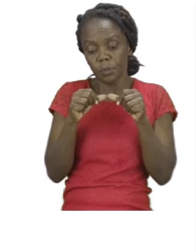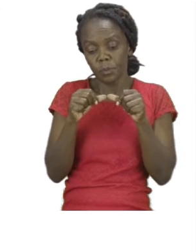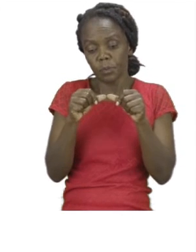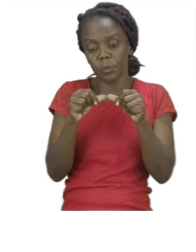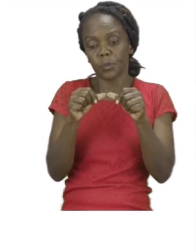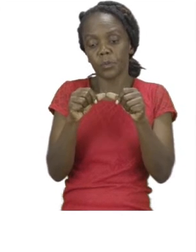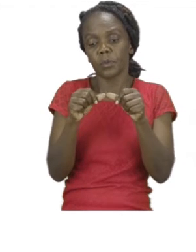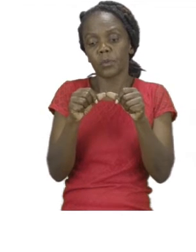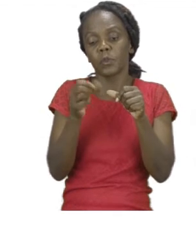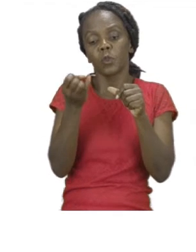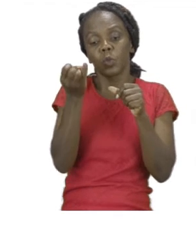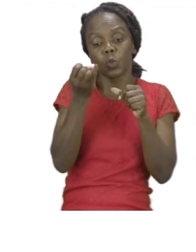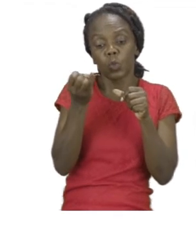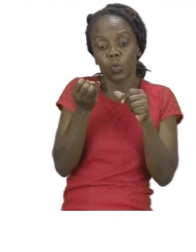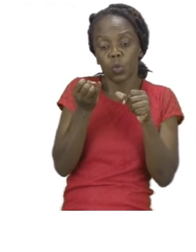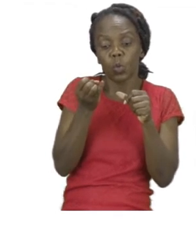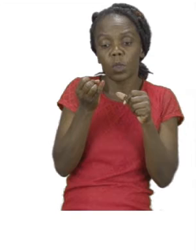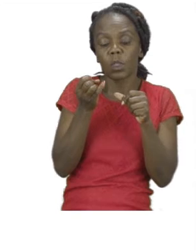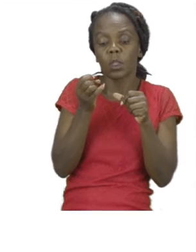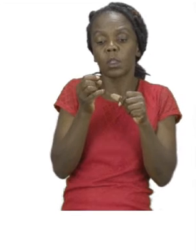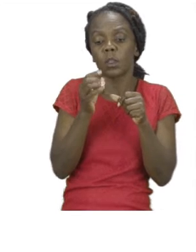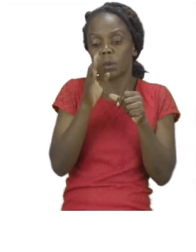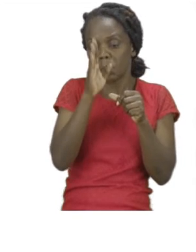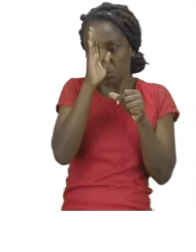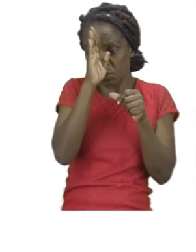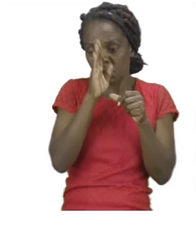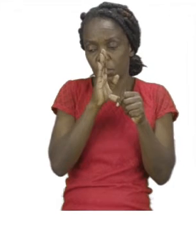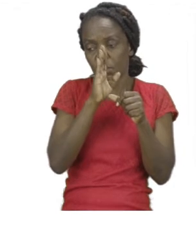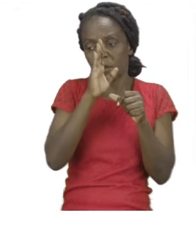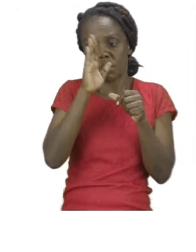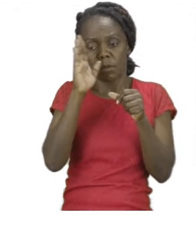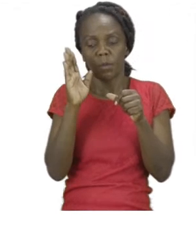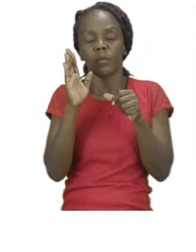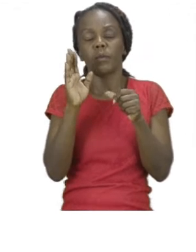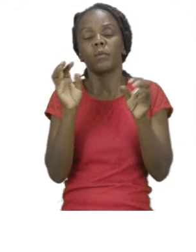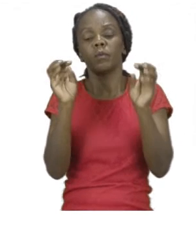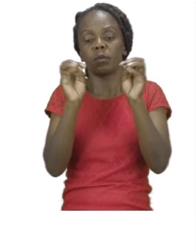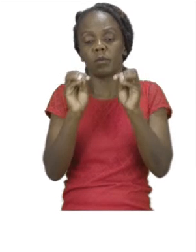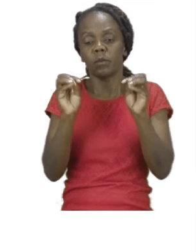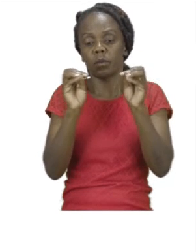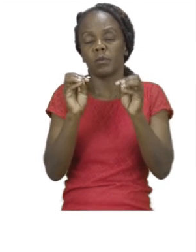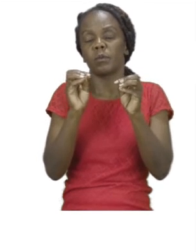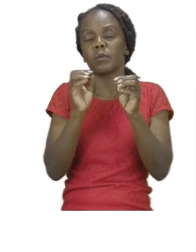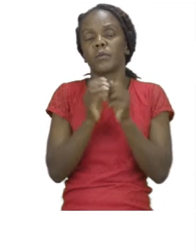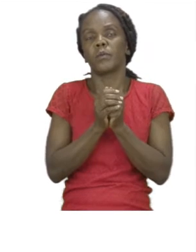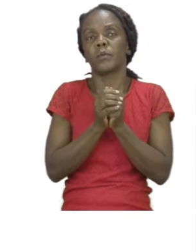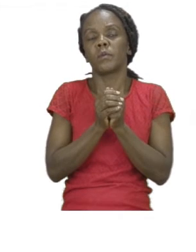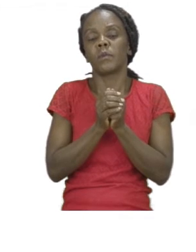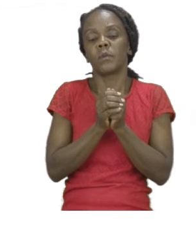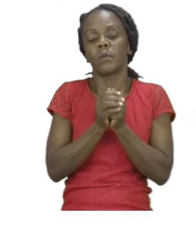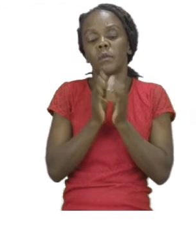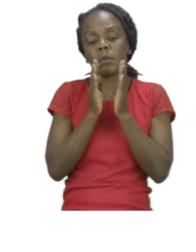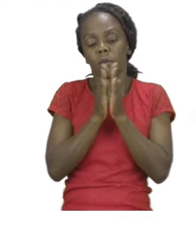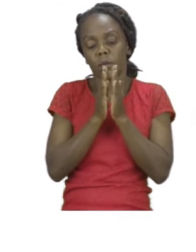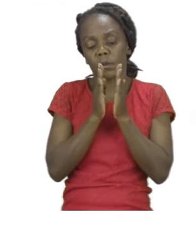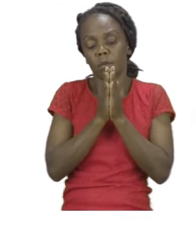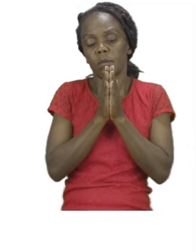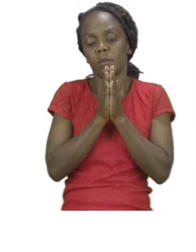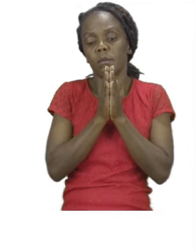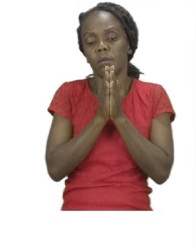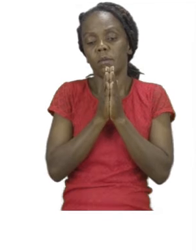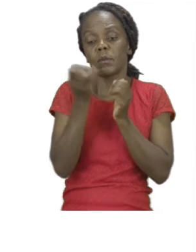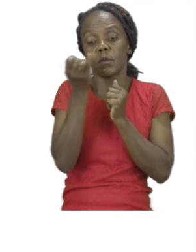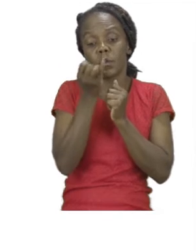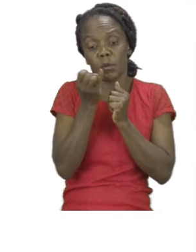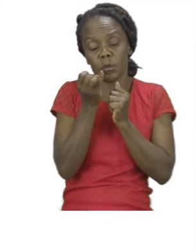the picture, you are checking what the other side looks like. If this